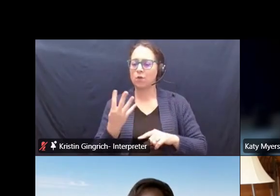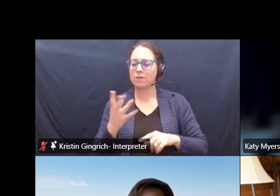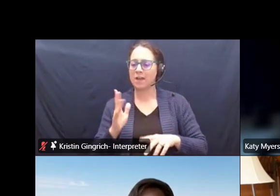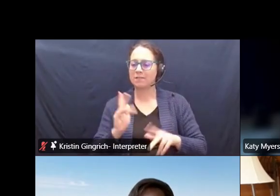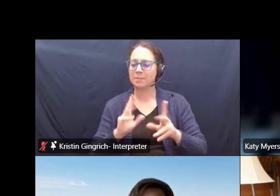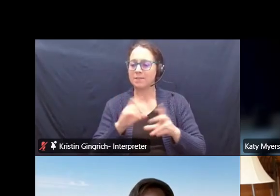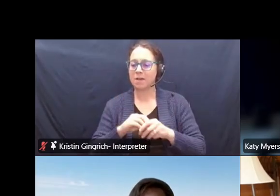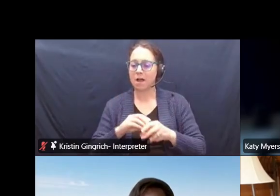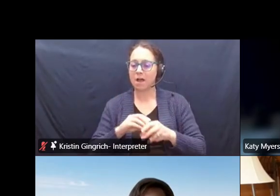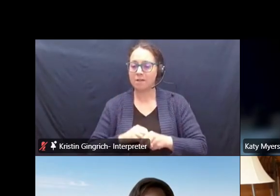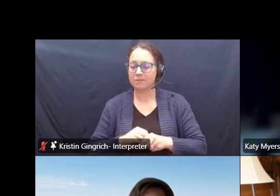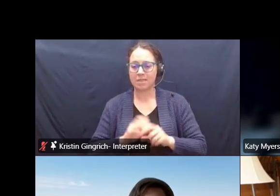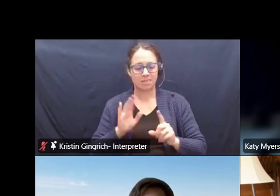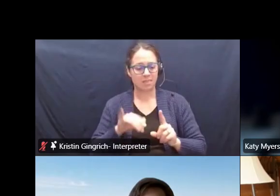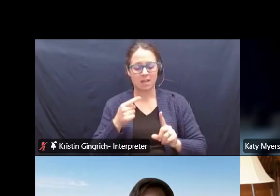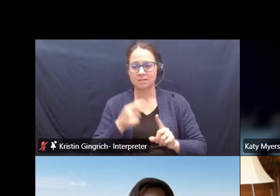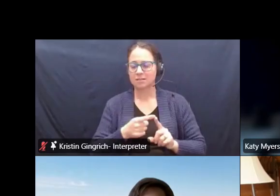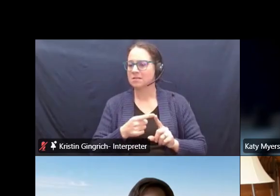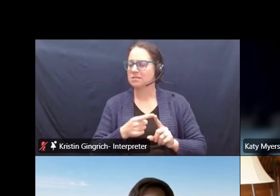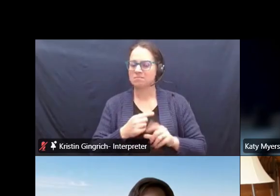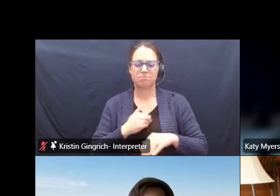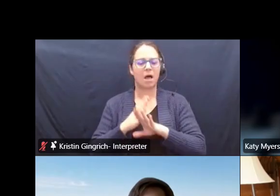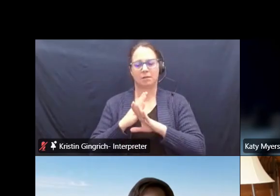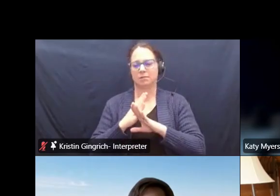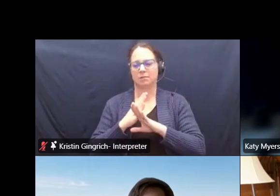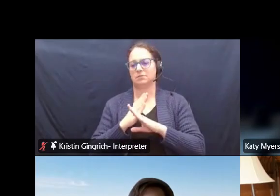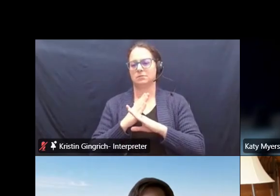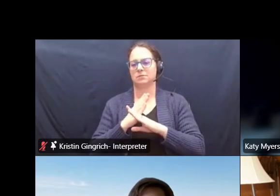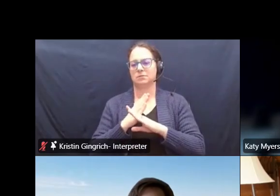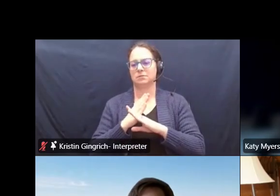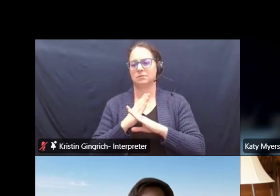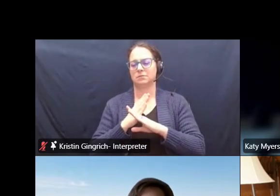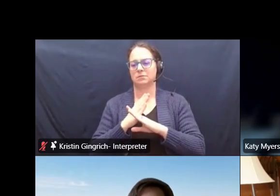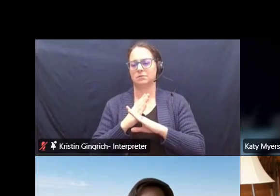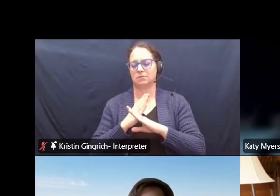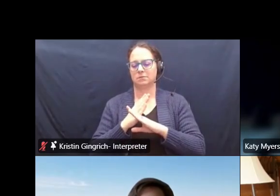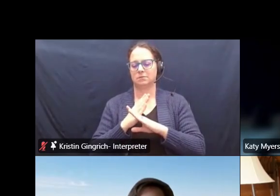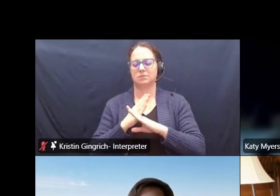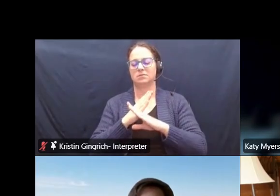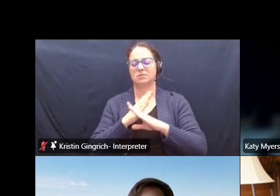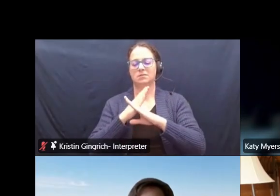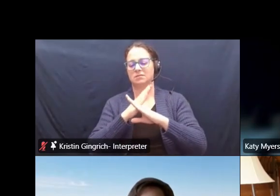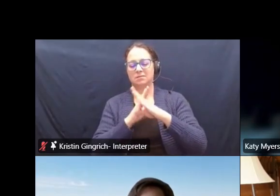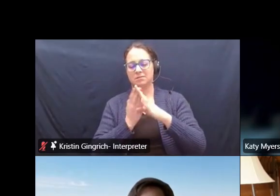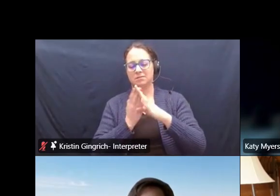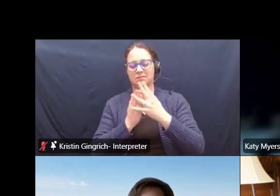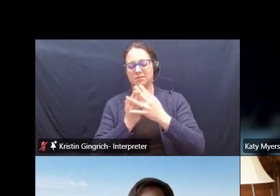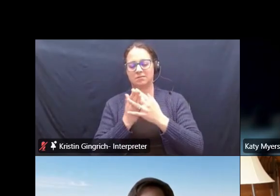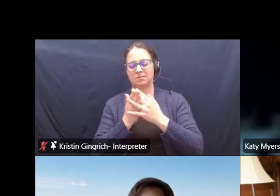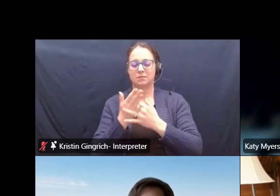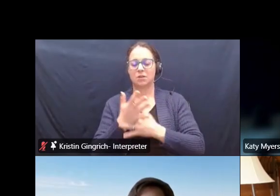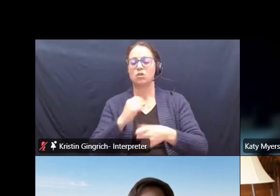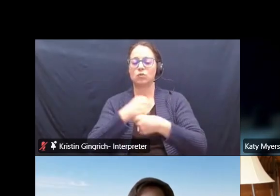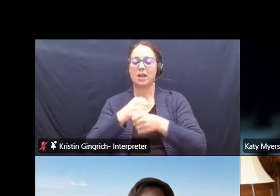involved, is getting in the way of creating an informed and